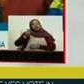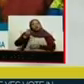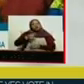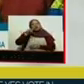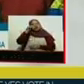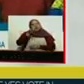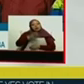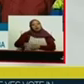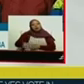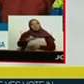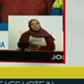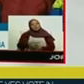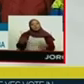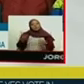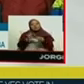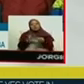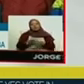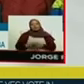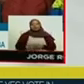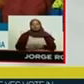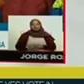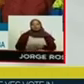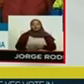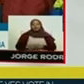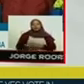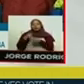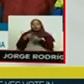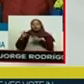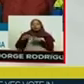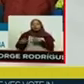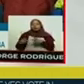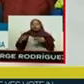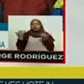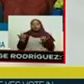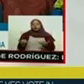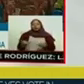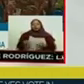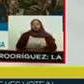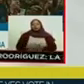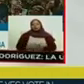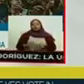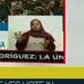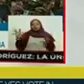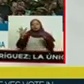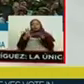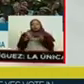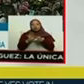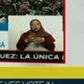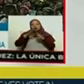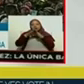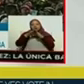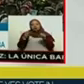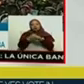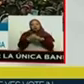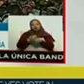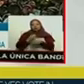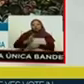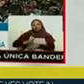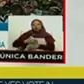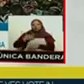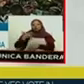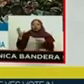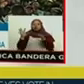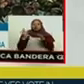in Brazil about a year ago. Peru is going through a very tough time. This week is the